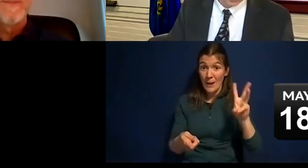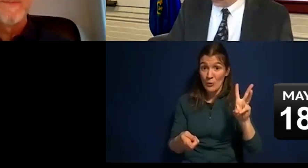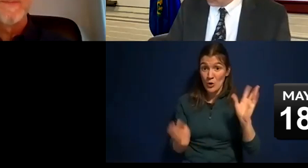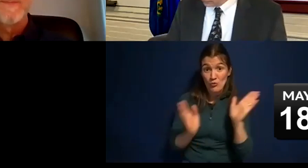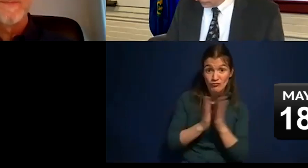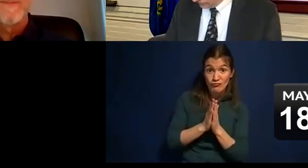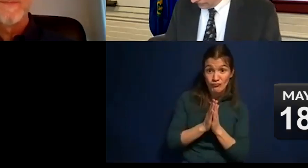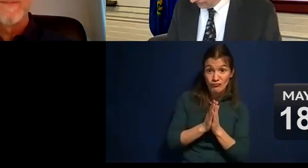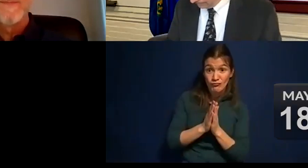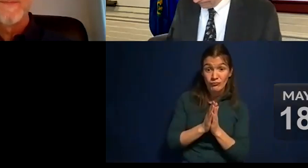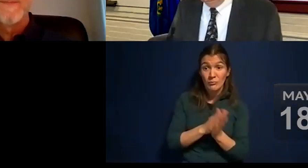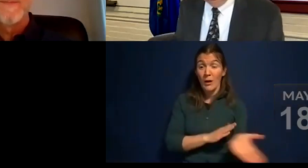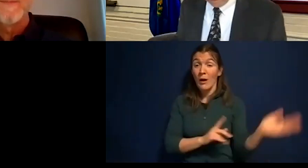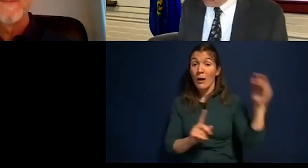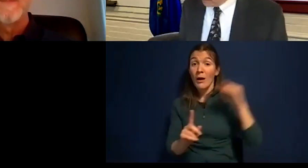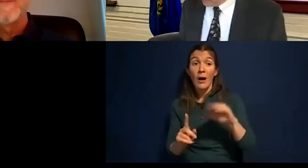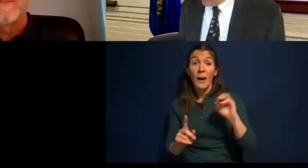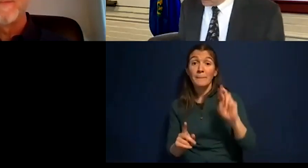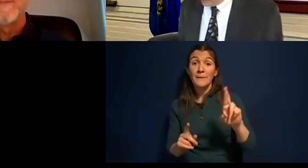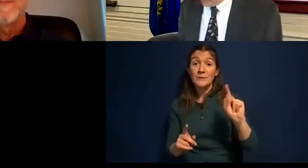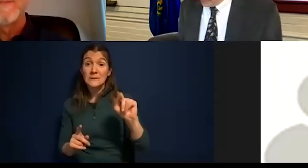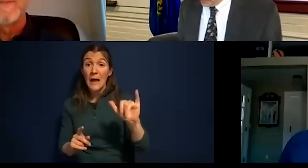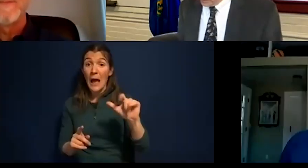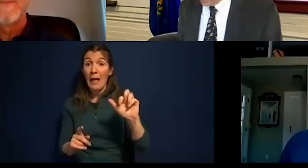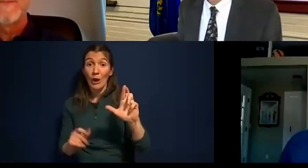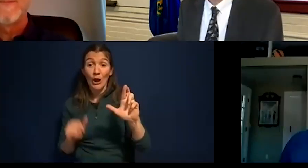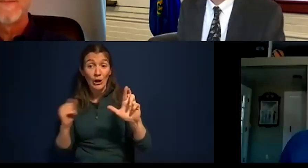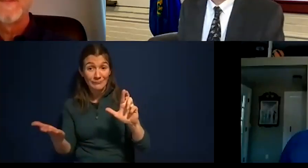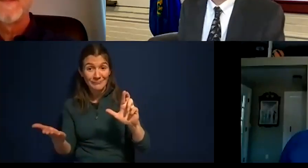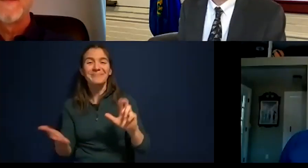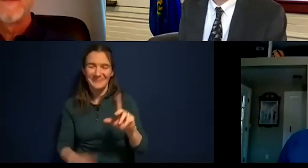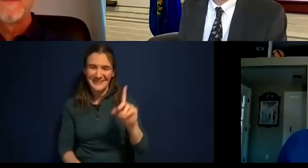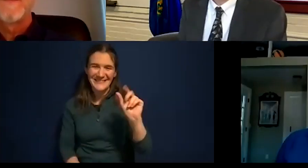Shall we hear from Mr. Tyler?